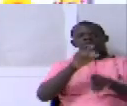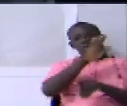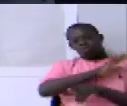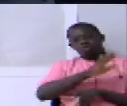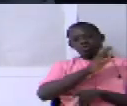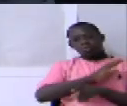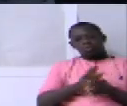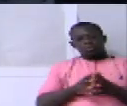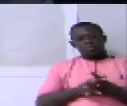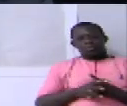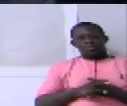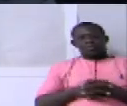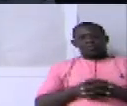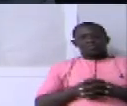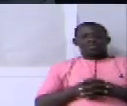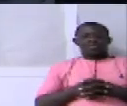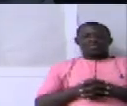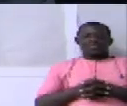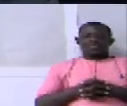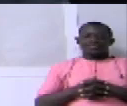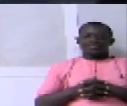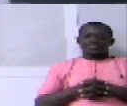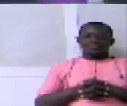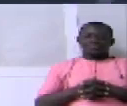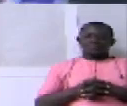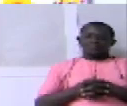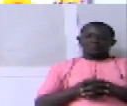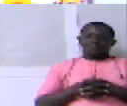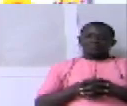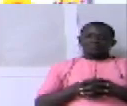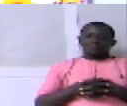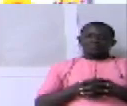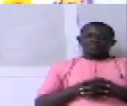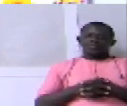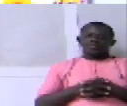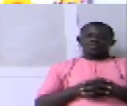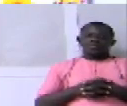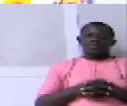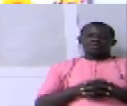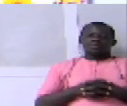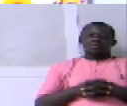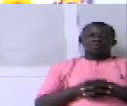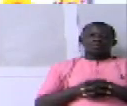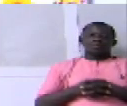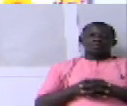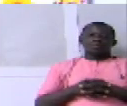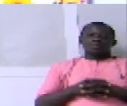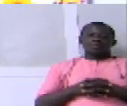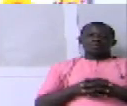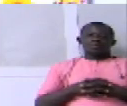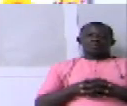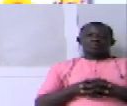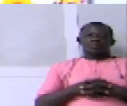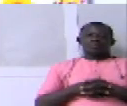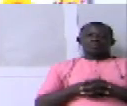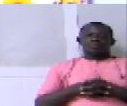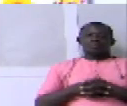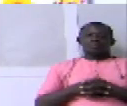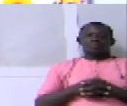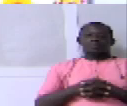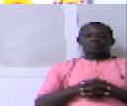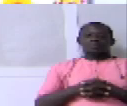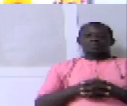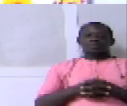ko recruitolu dabula tele bute roto nyimmolu bute wala karola biri yake je fakete tere makolti